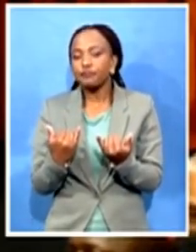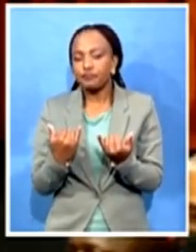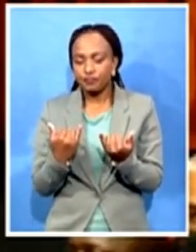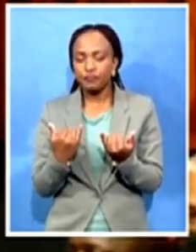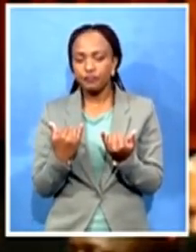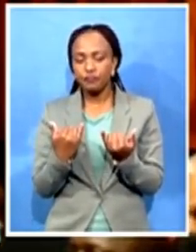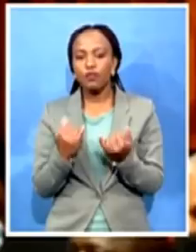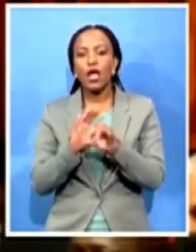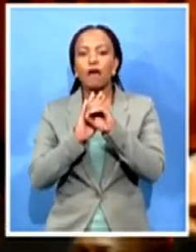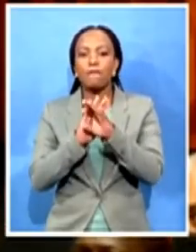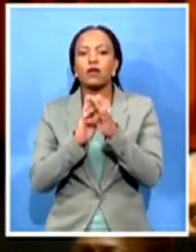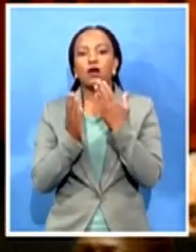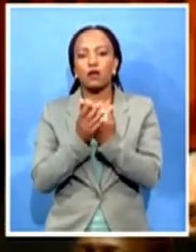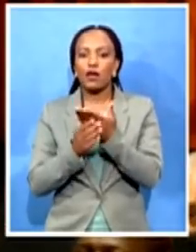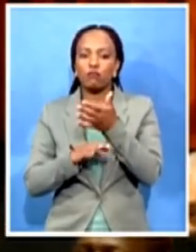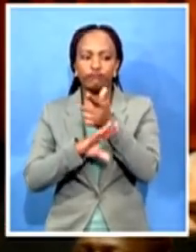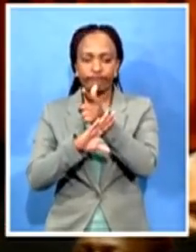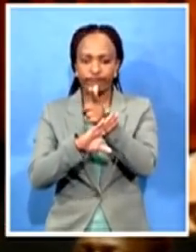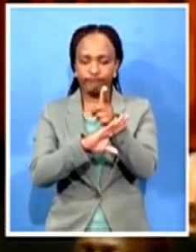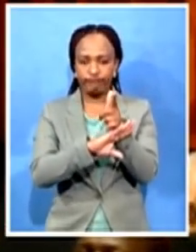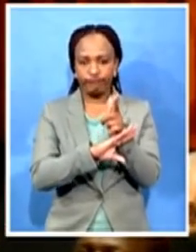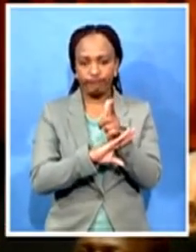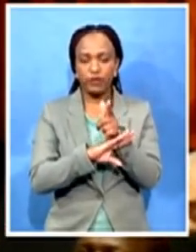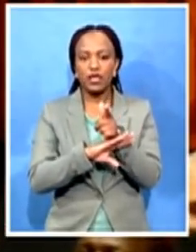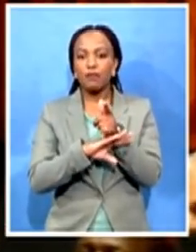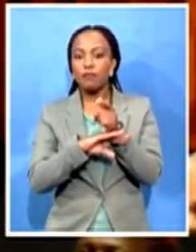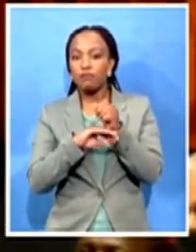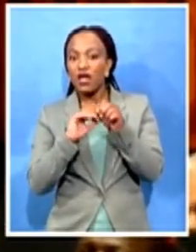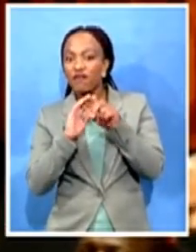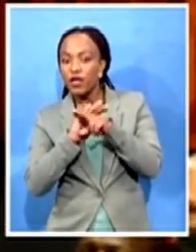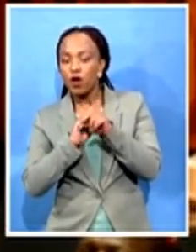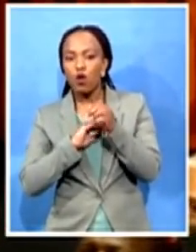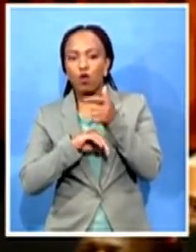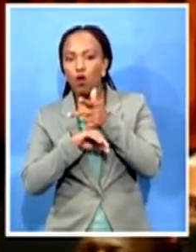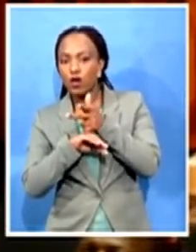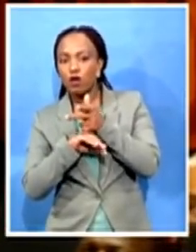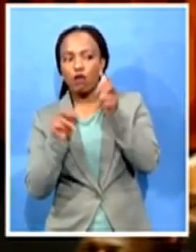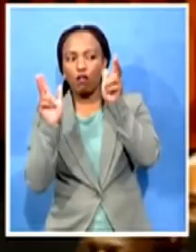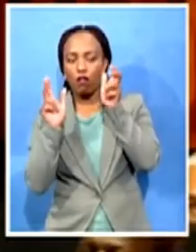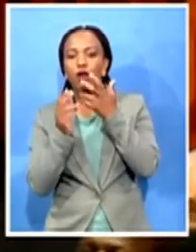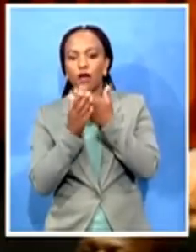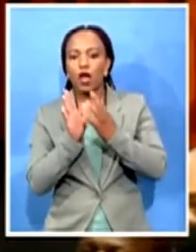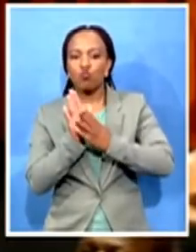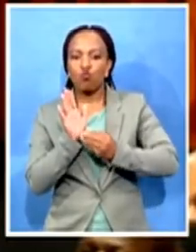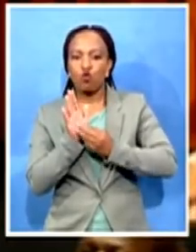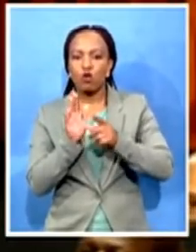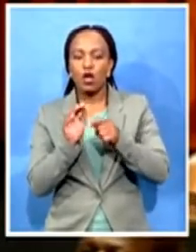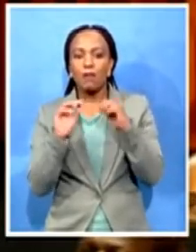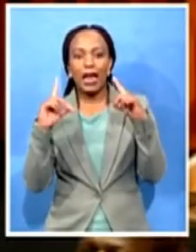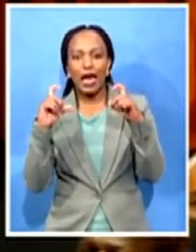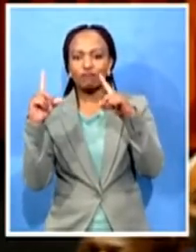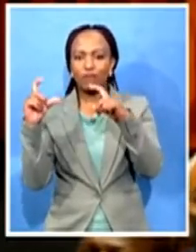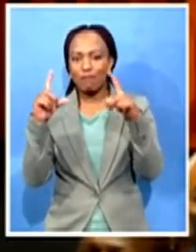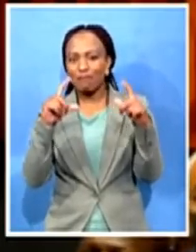proceedings, video and audio, and take pictures. So there should not be any flashing of cameras to interfere with the proceedings. Thank you.